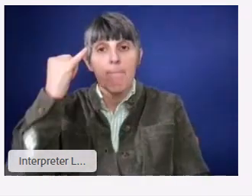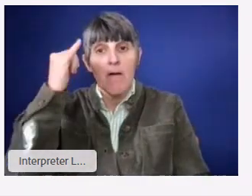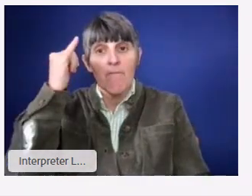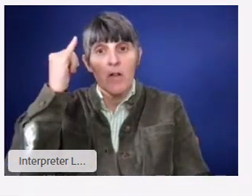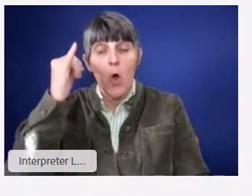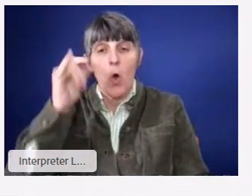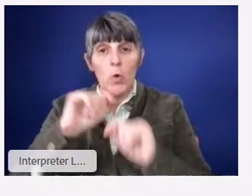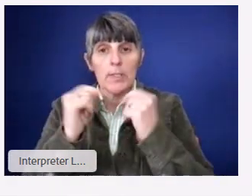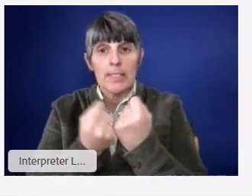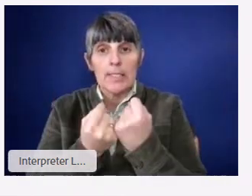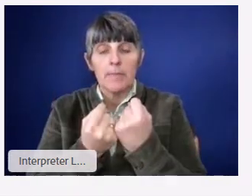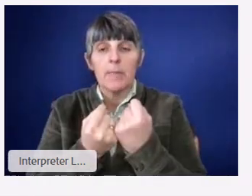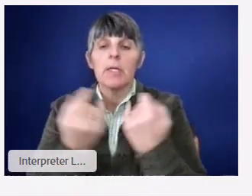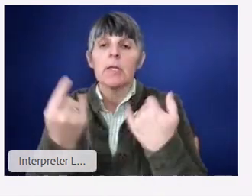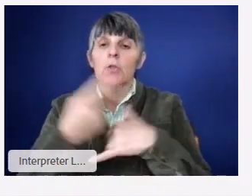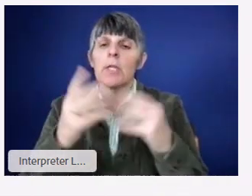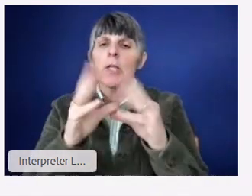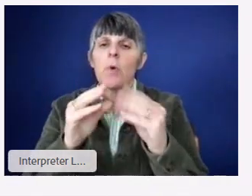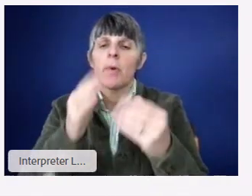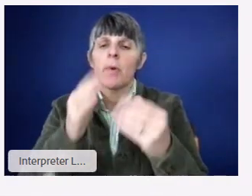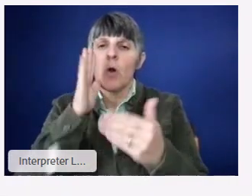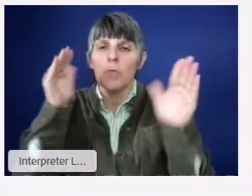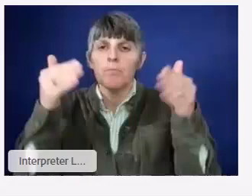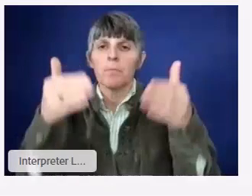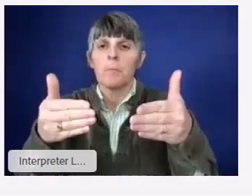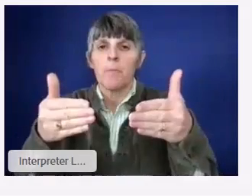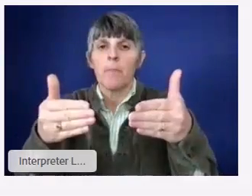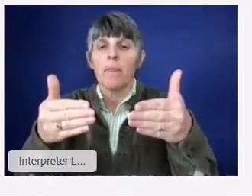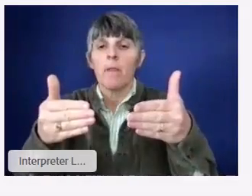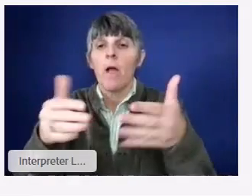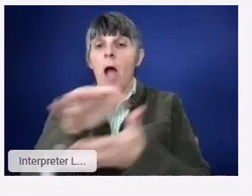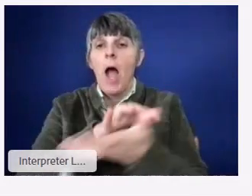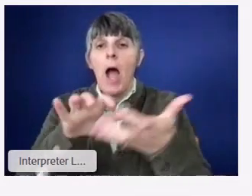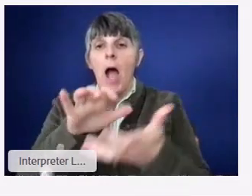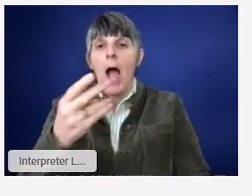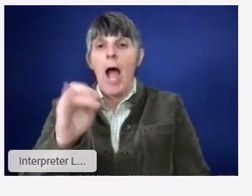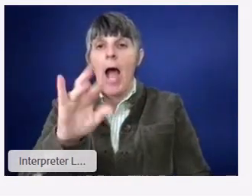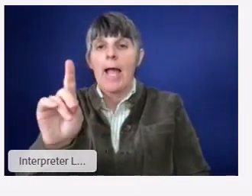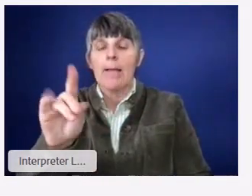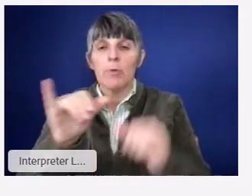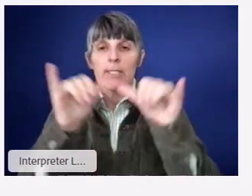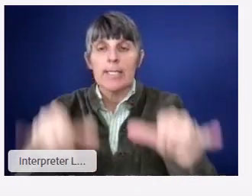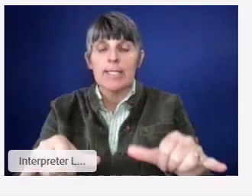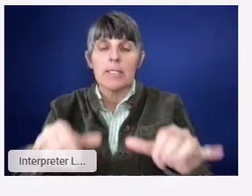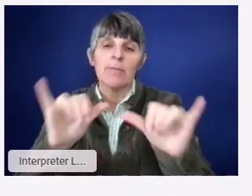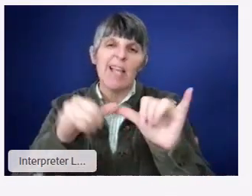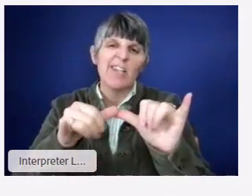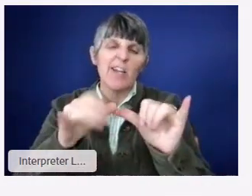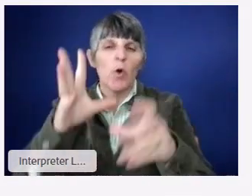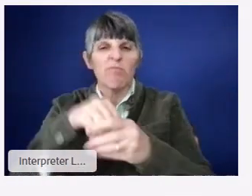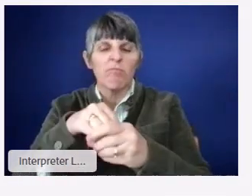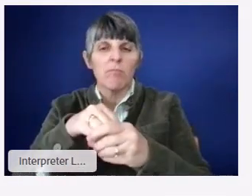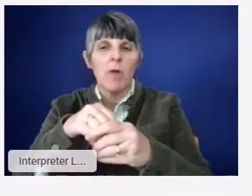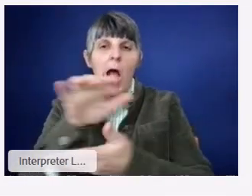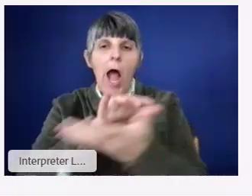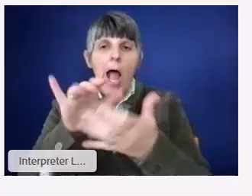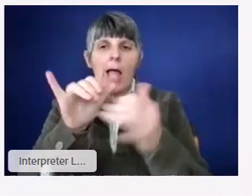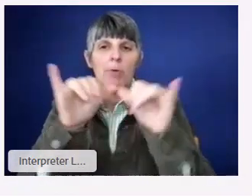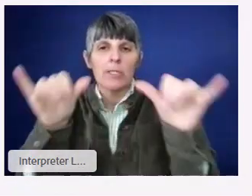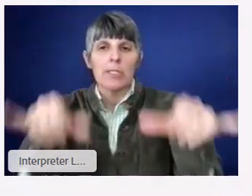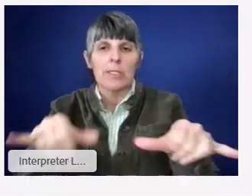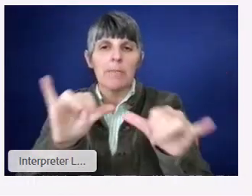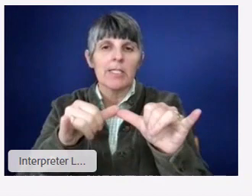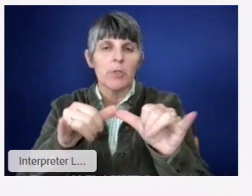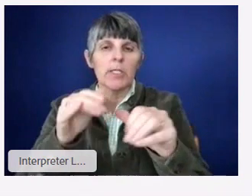team. Today's webinar will focus on hybrid systems engineering, or as part of the hybrid systems engineering series, and will focus